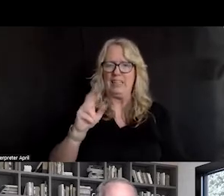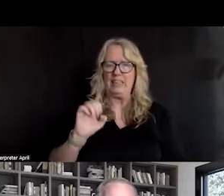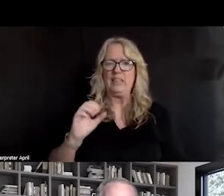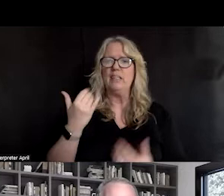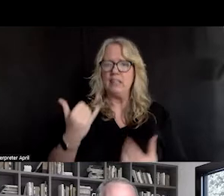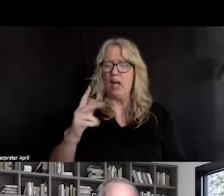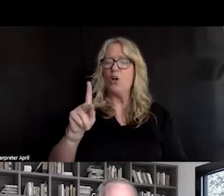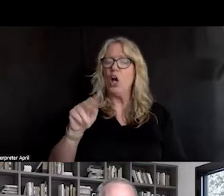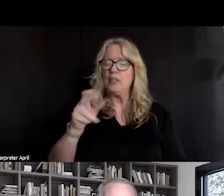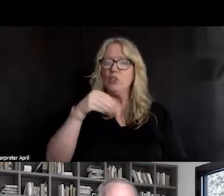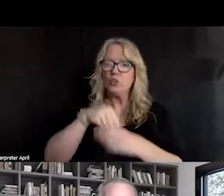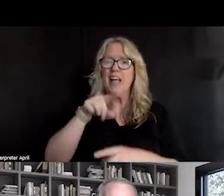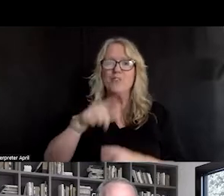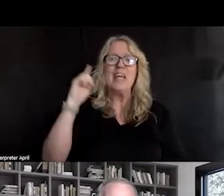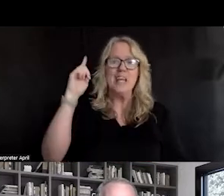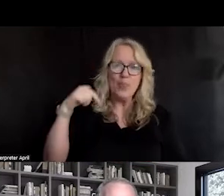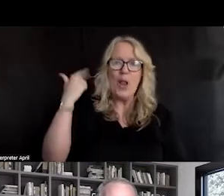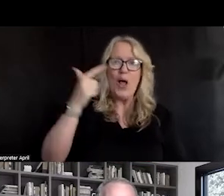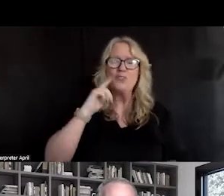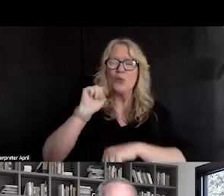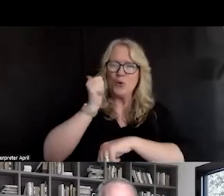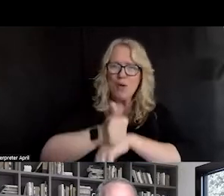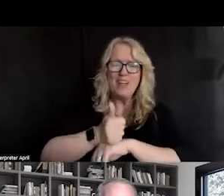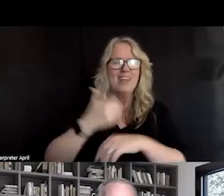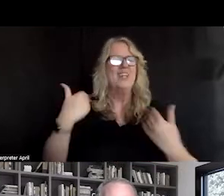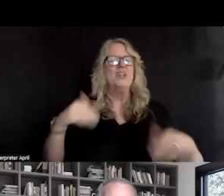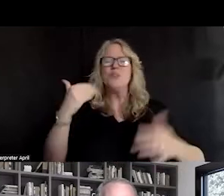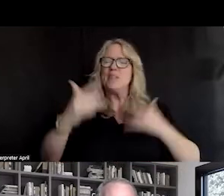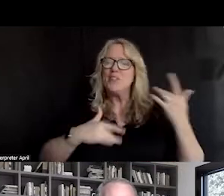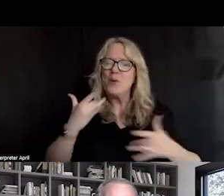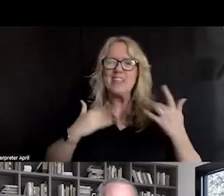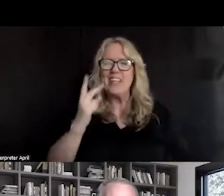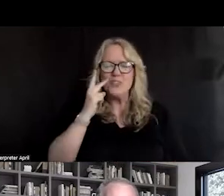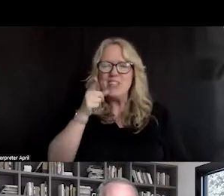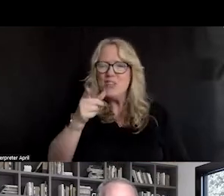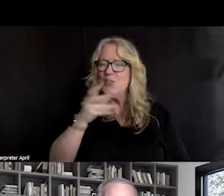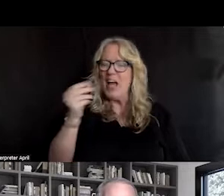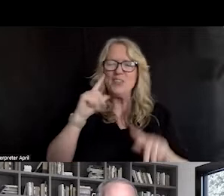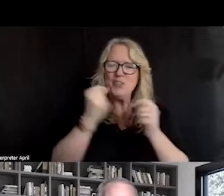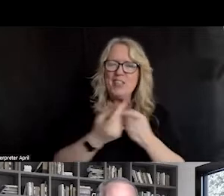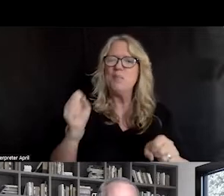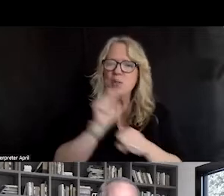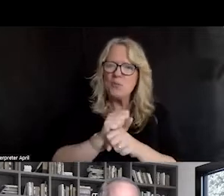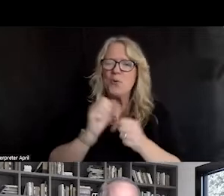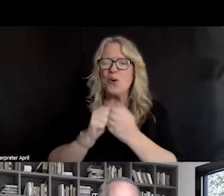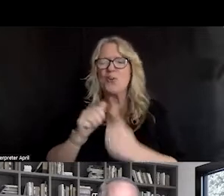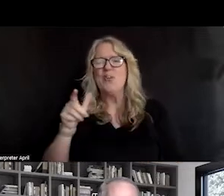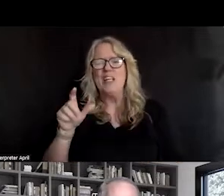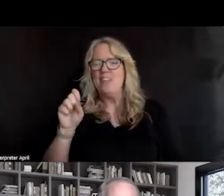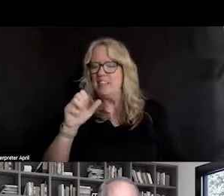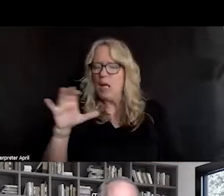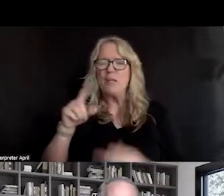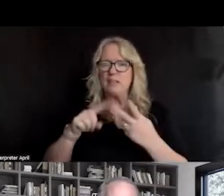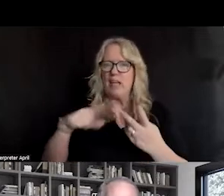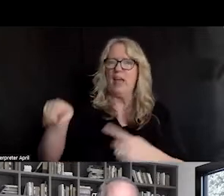in London for the launch. It's been so exciting watching you and your team work with Samhsa, Nashville, and others